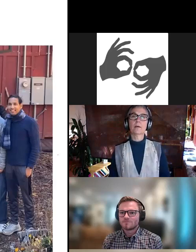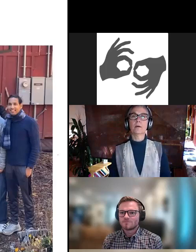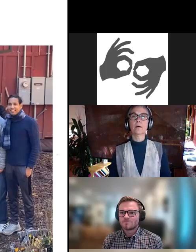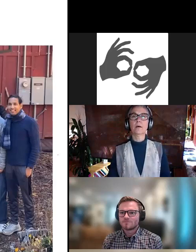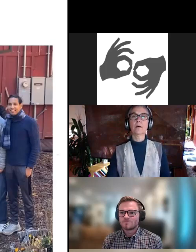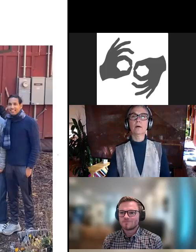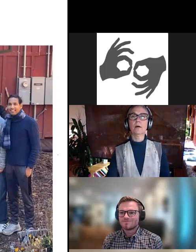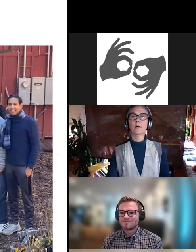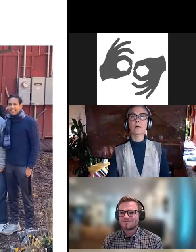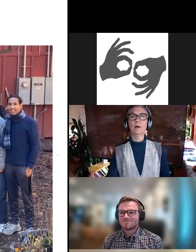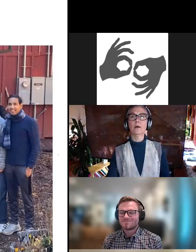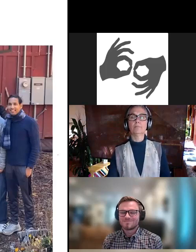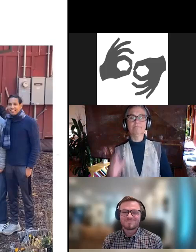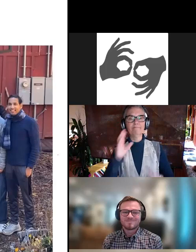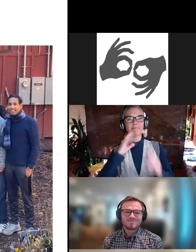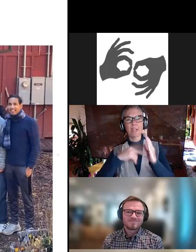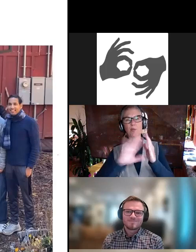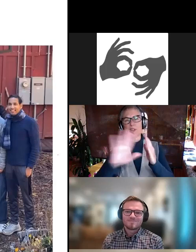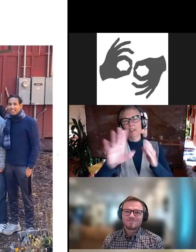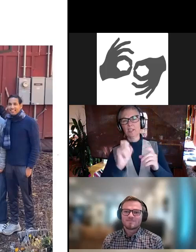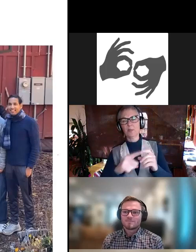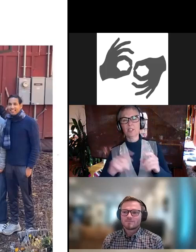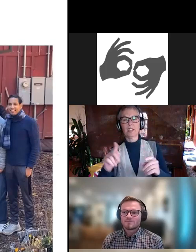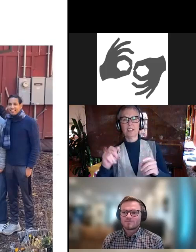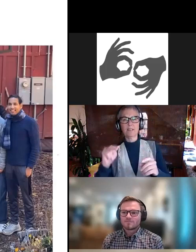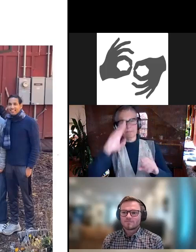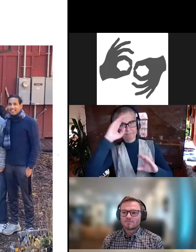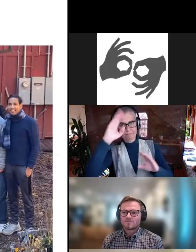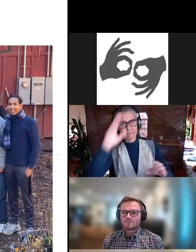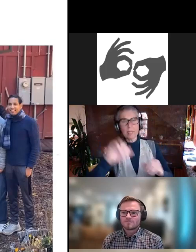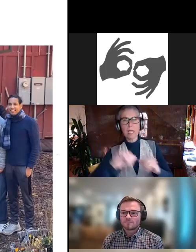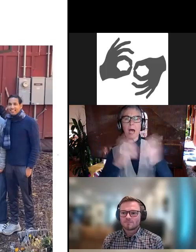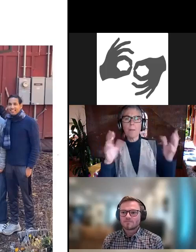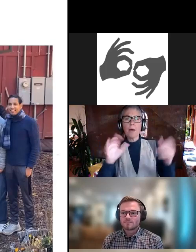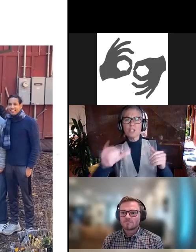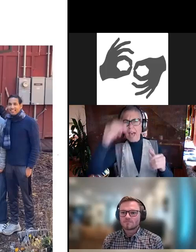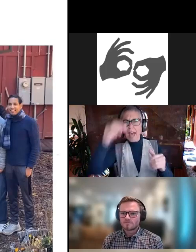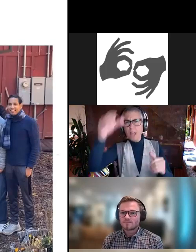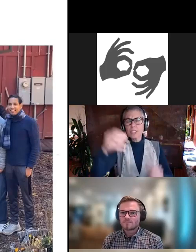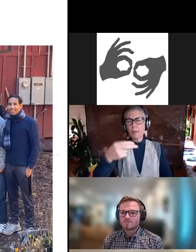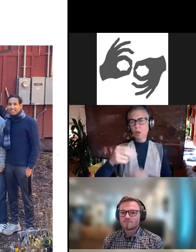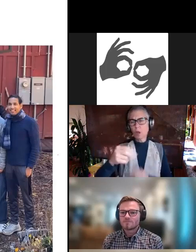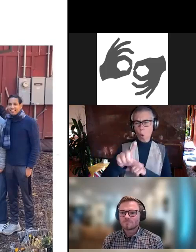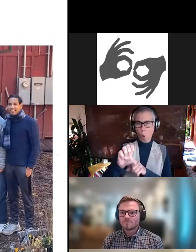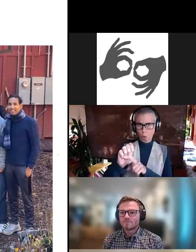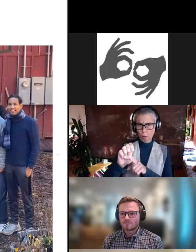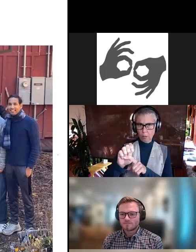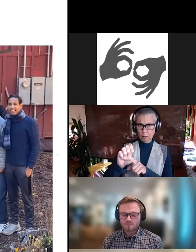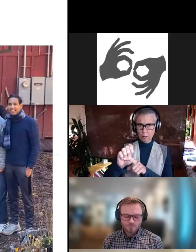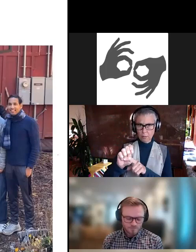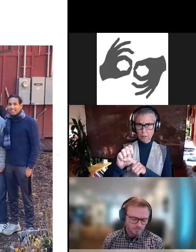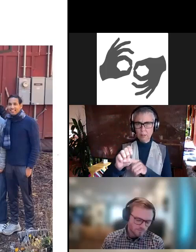All right, I'll read Miguel's question. Hi, Bruce. How much can the concept of whole